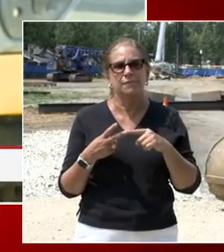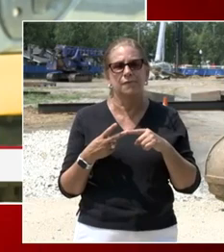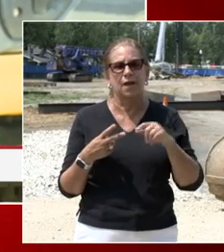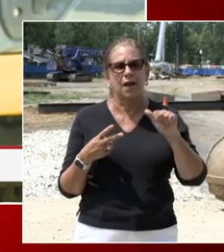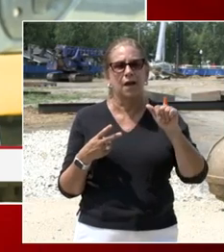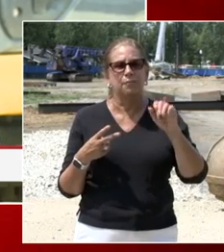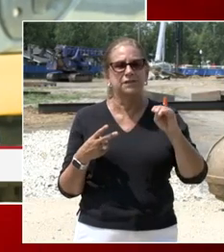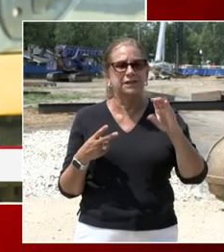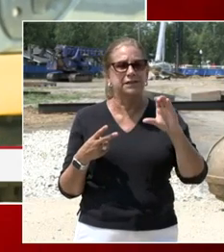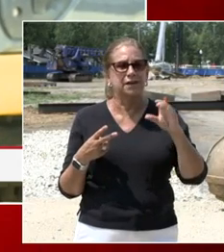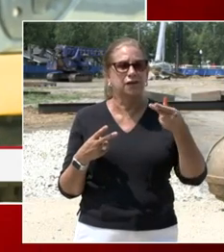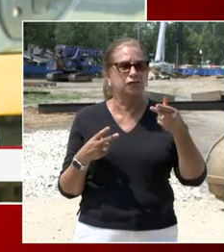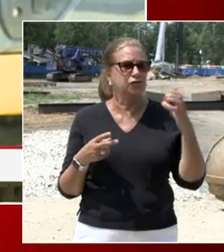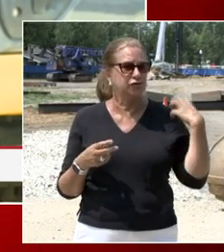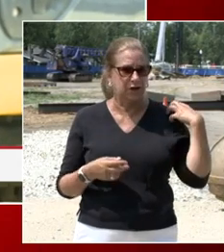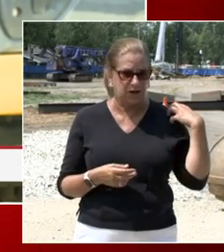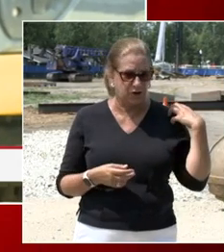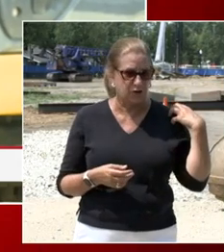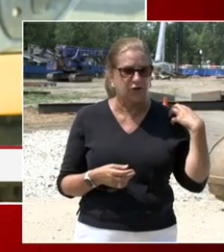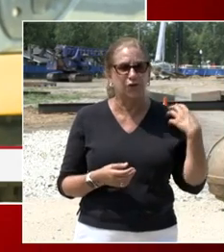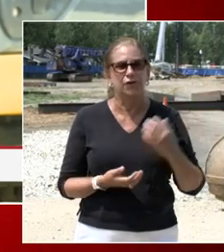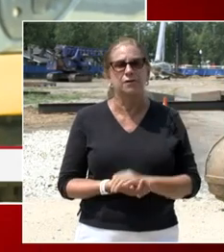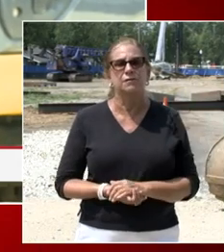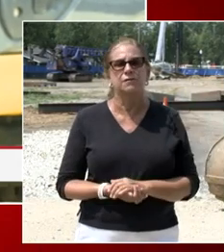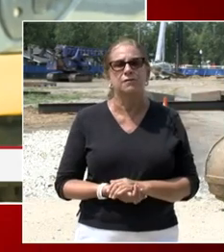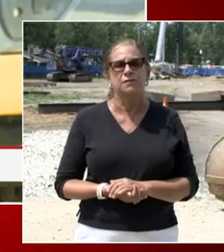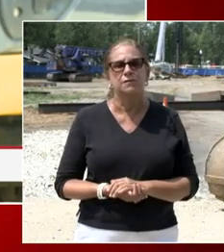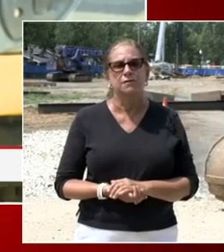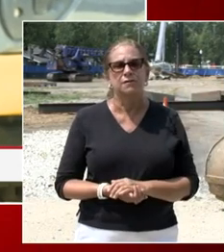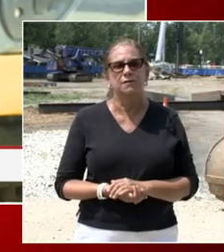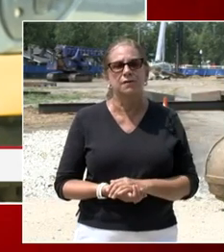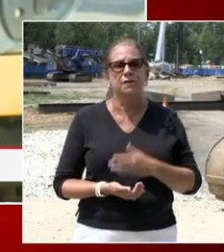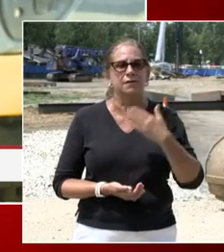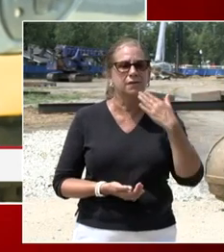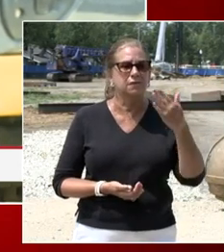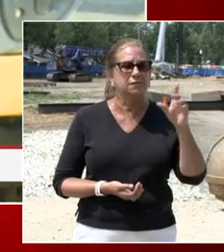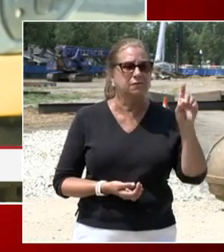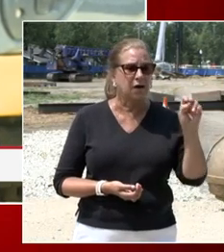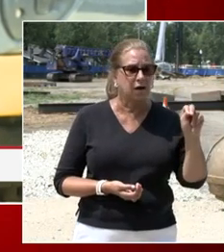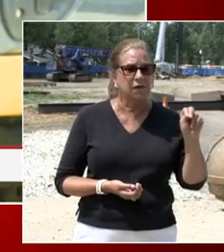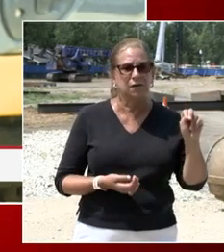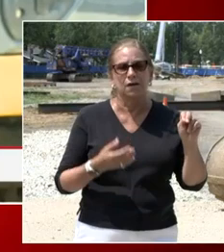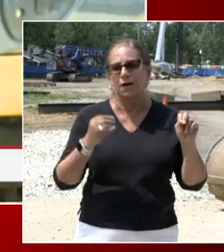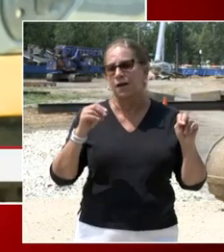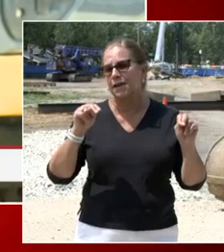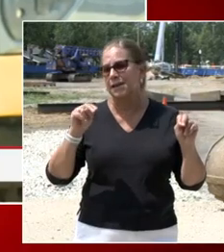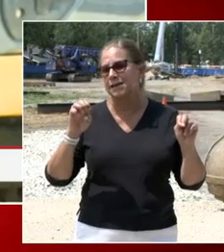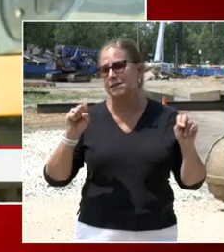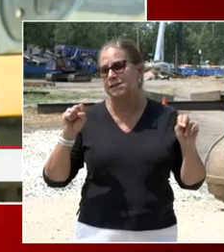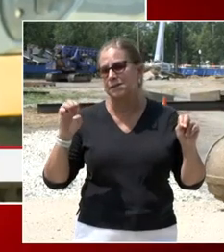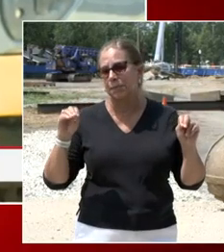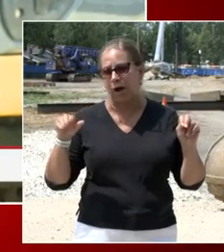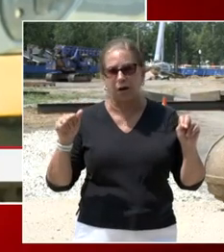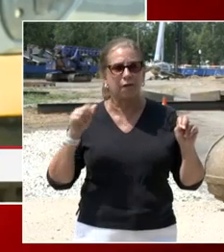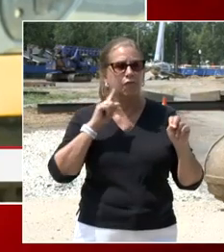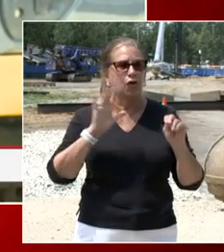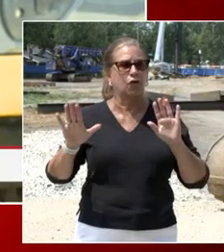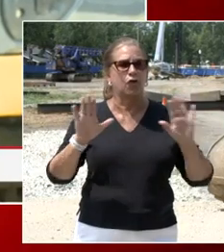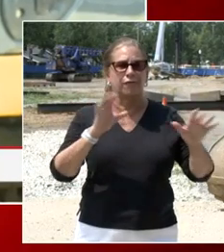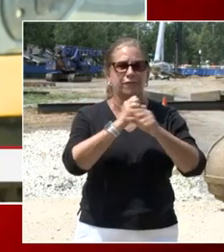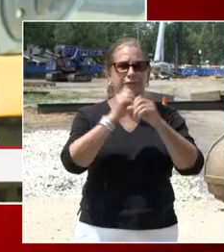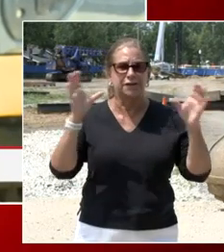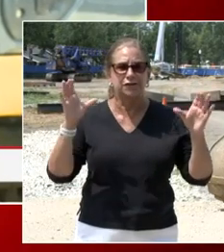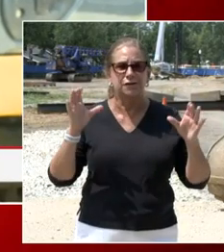leadership. I want to thank Don and Nasima for their vision, their partnership, Monica Ray. I'd like to thank